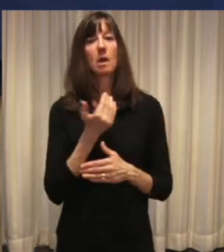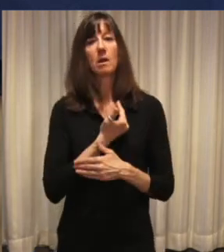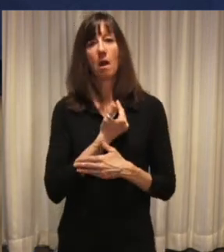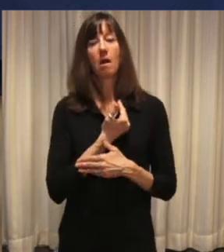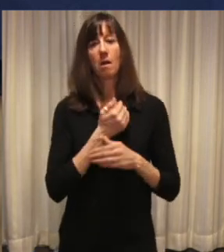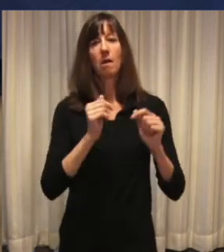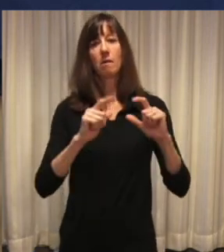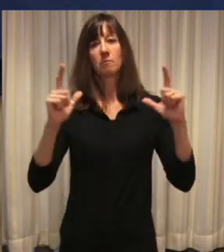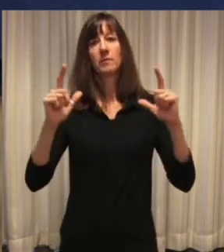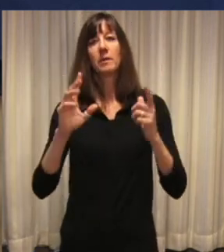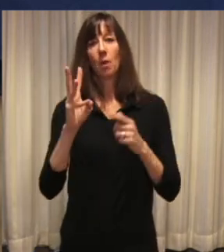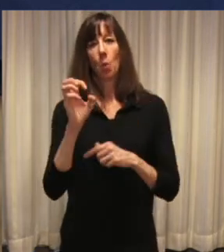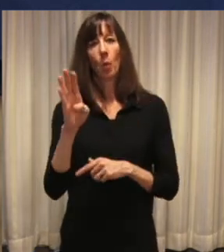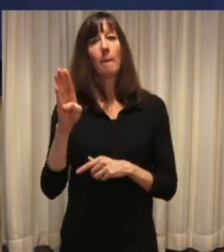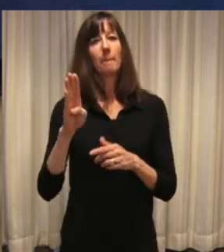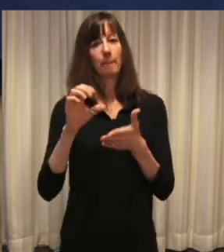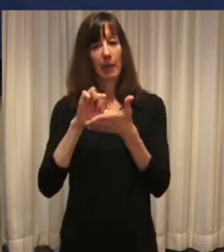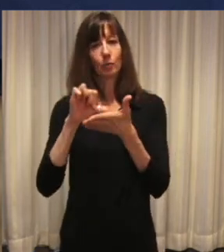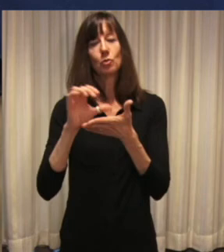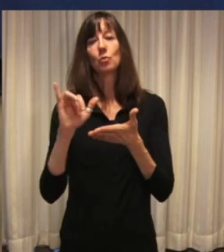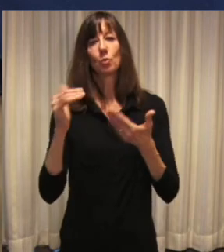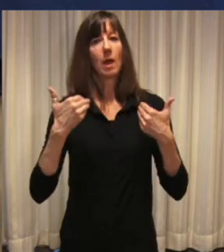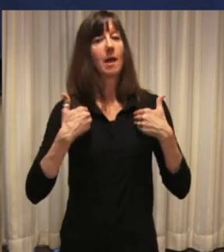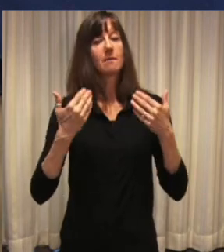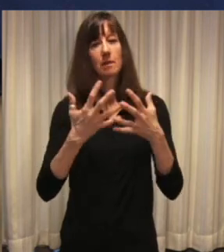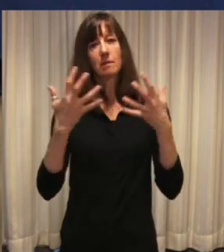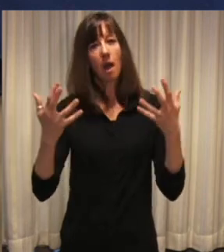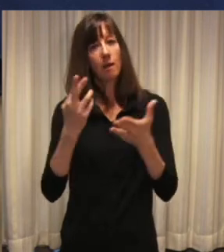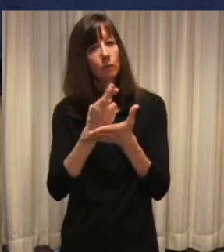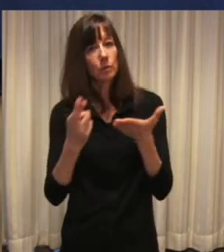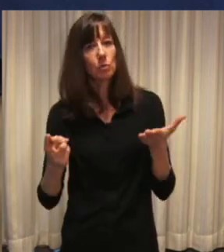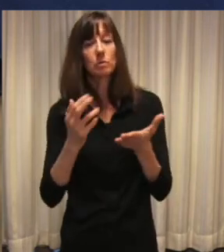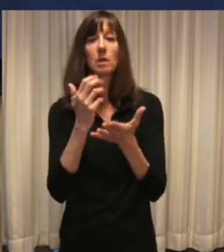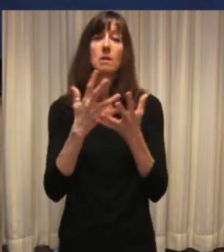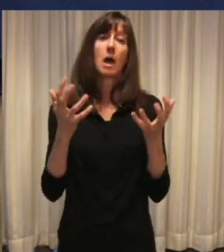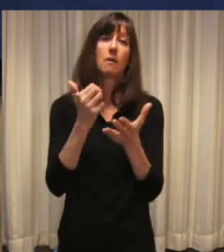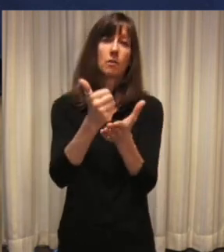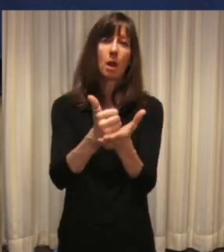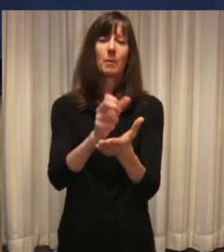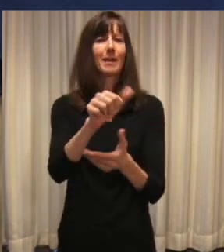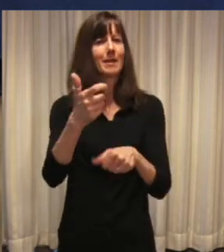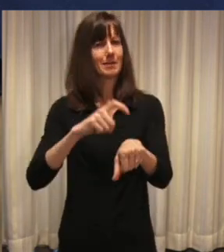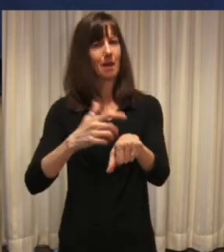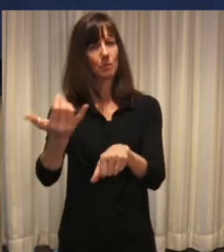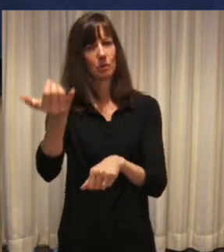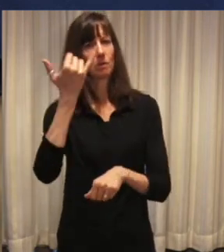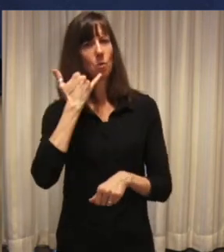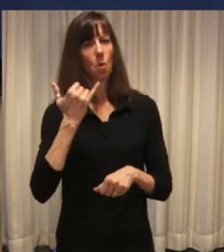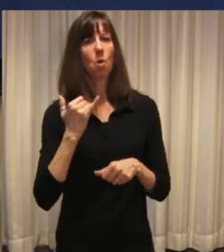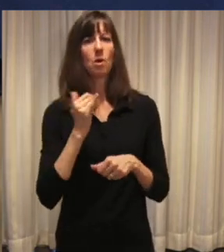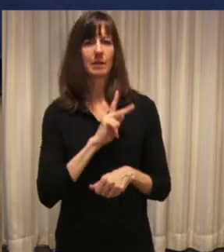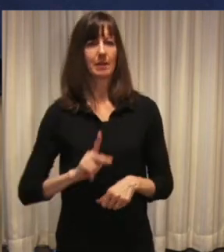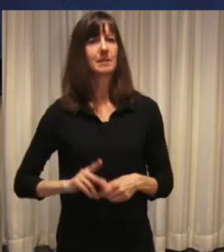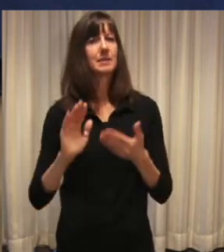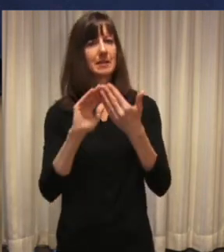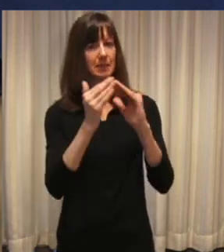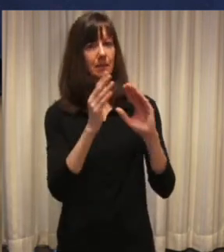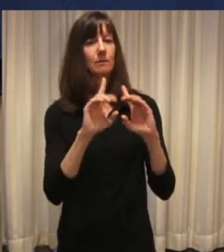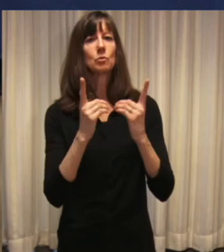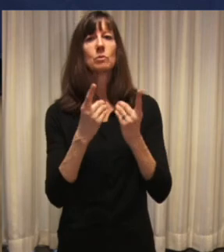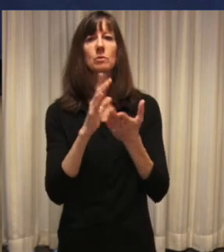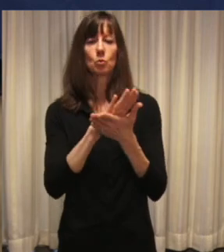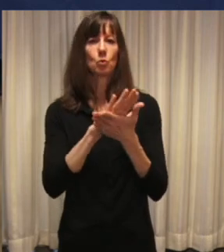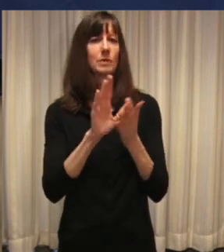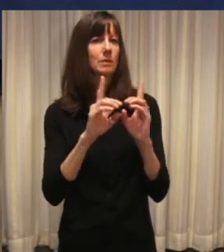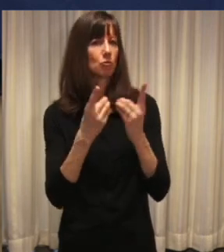there if you need more help. But always, you can pick up the phone, you can call, the Kingston City School District and those helplines. We want to do